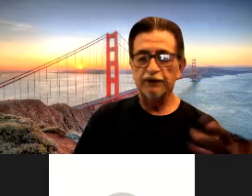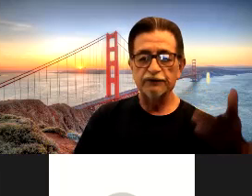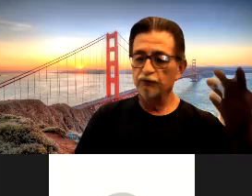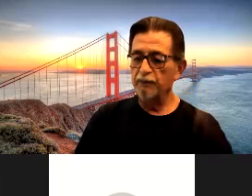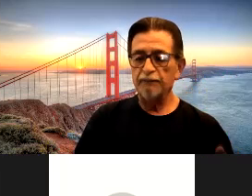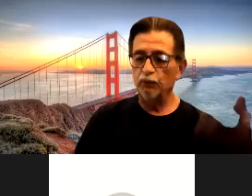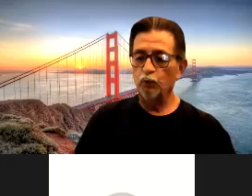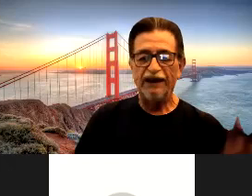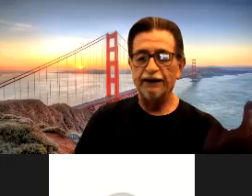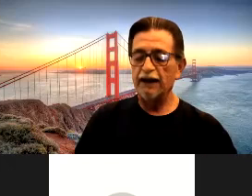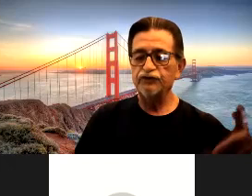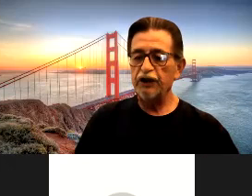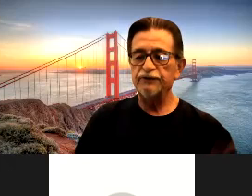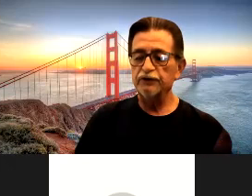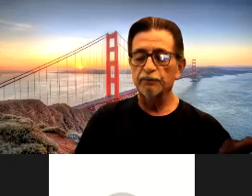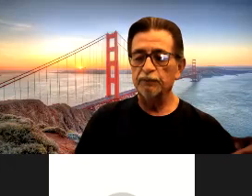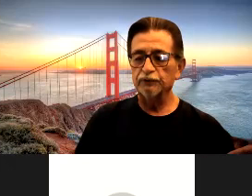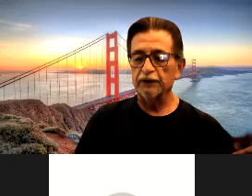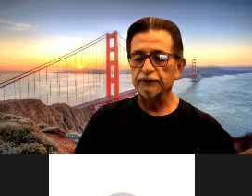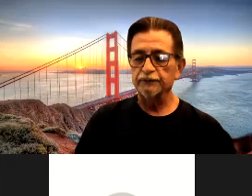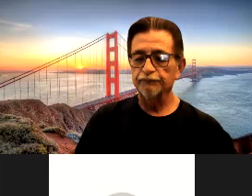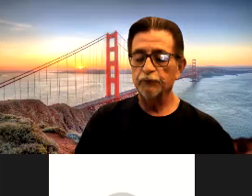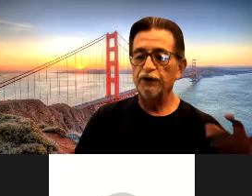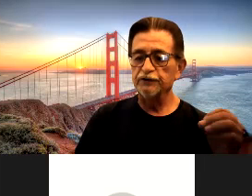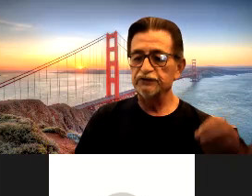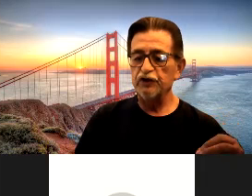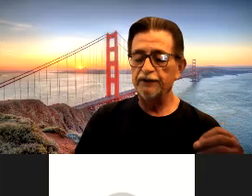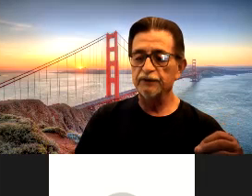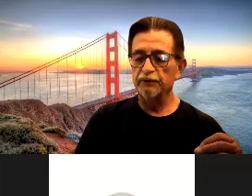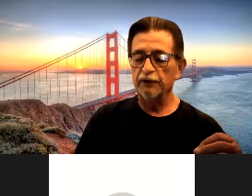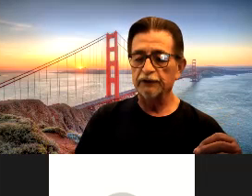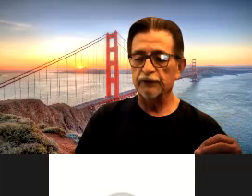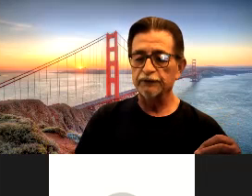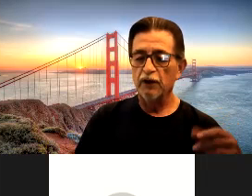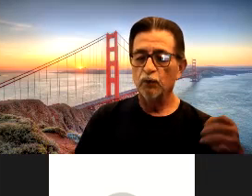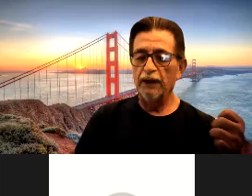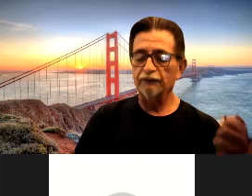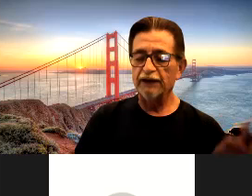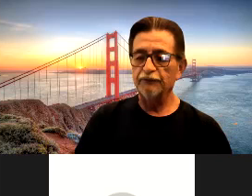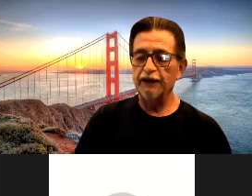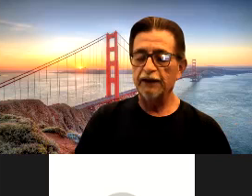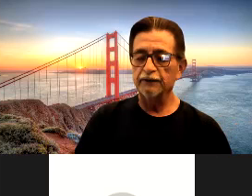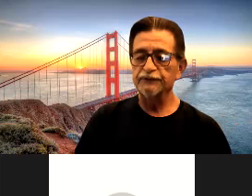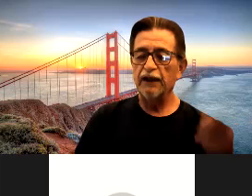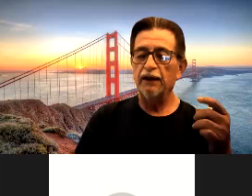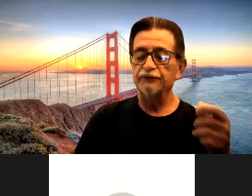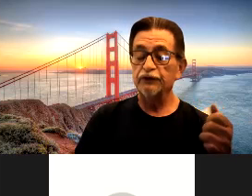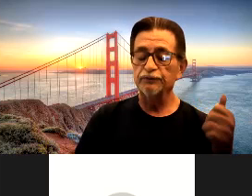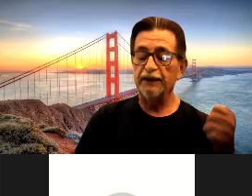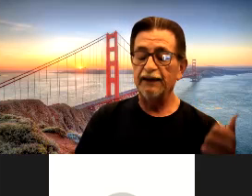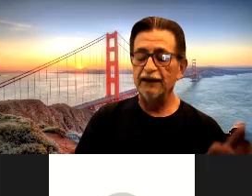11 protons. Remember, we did not change the number of protons. We just changed the number of electrons. We have 11